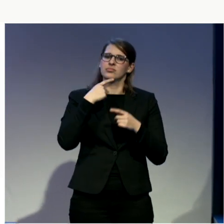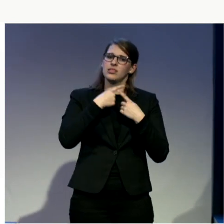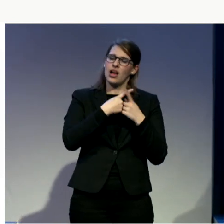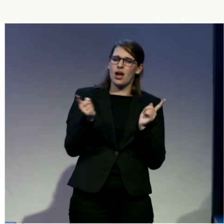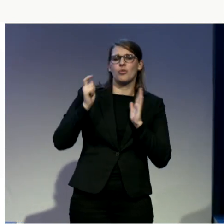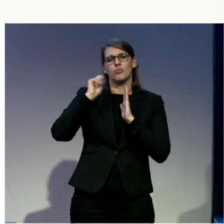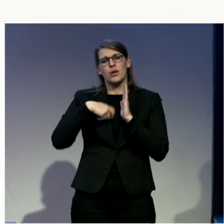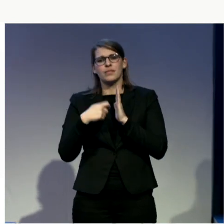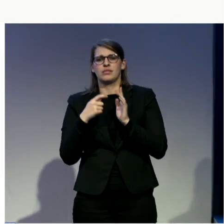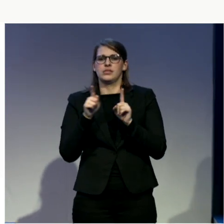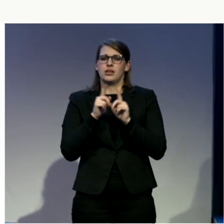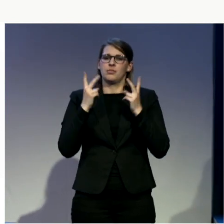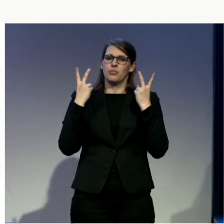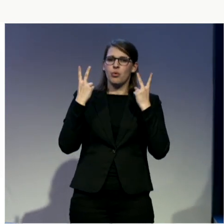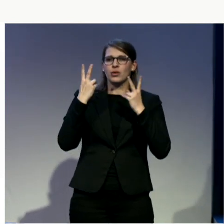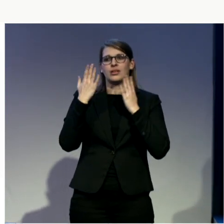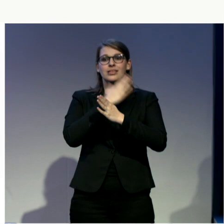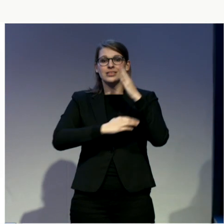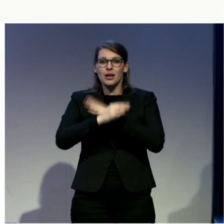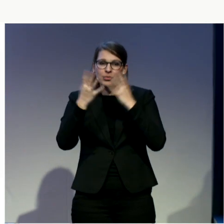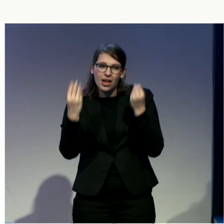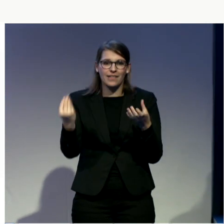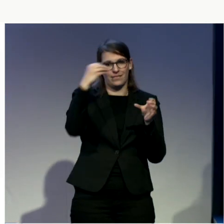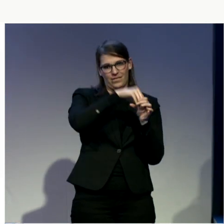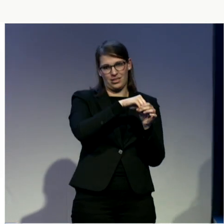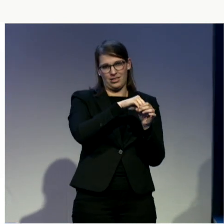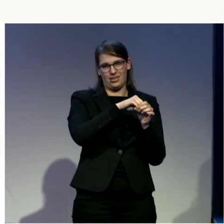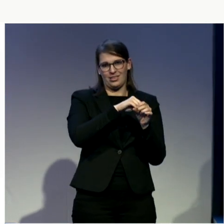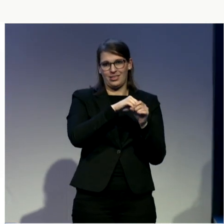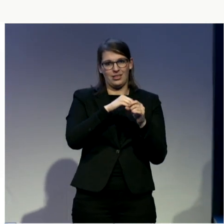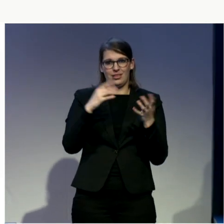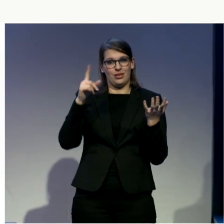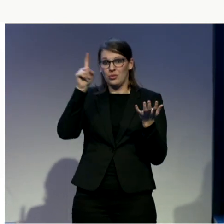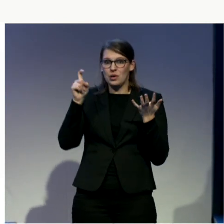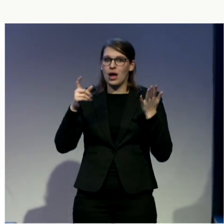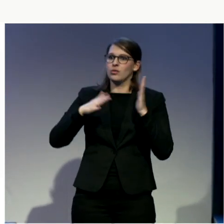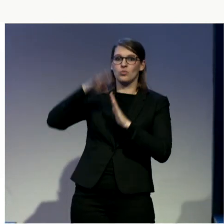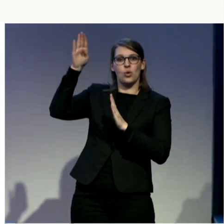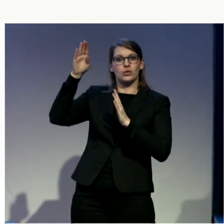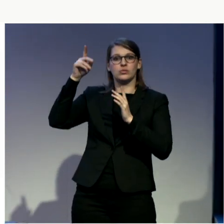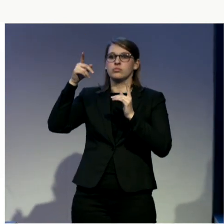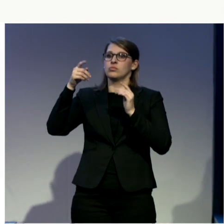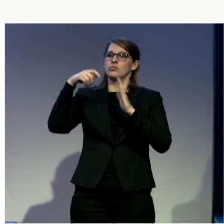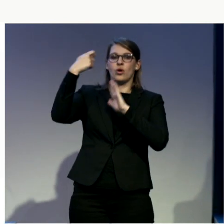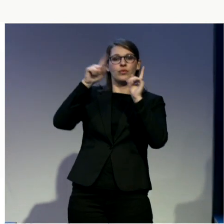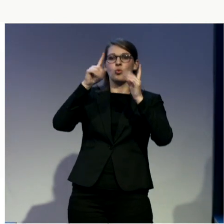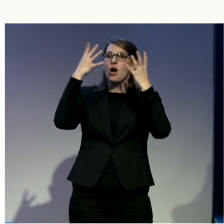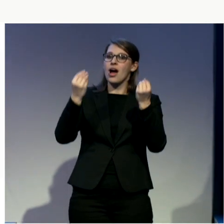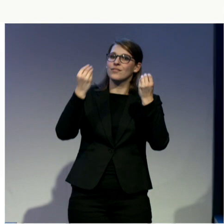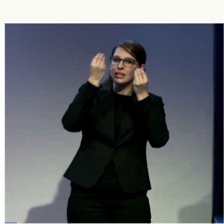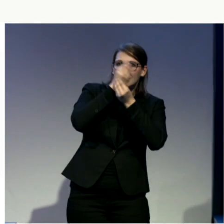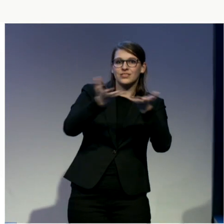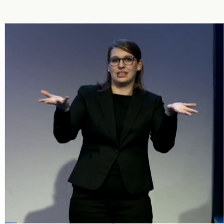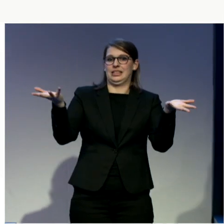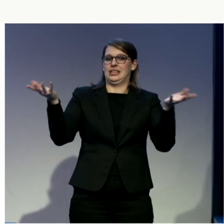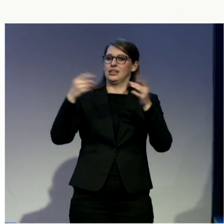story that's allowed to come out that doesn't reflect the diversity that exists in our world. And we're a long way from that, but if we